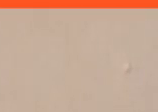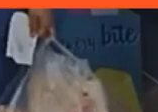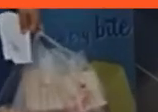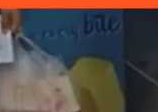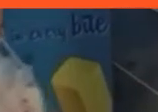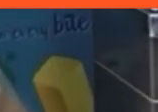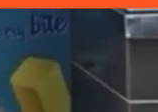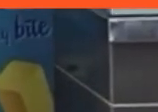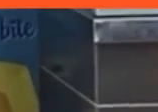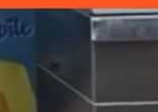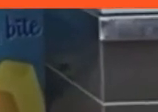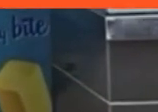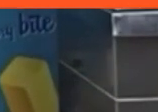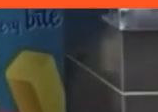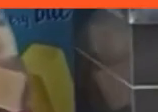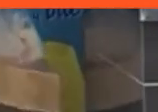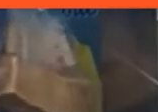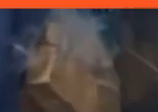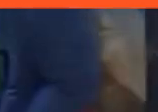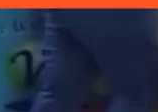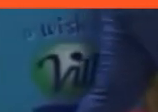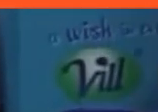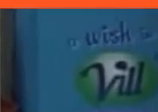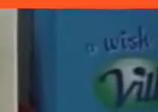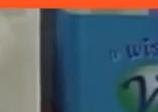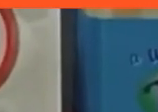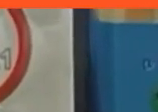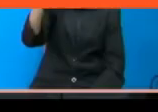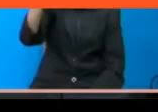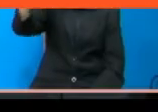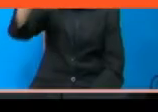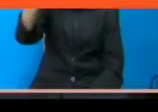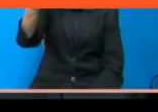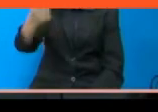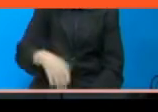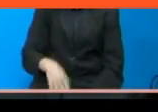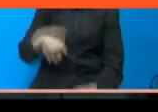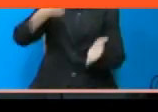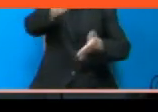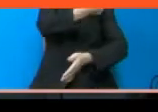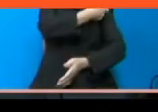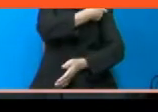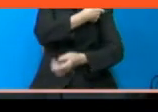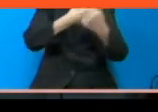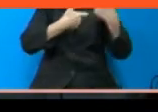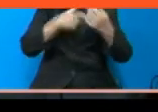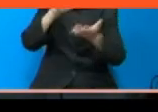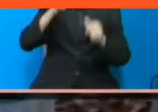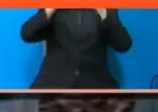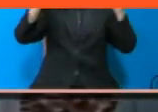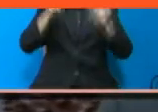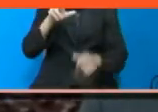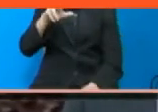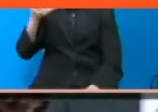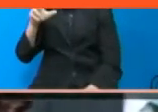of profits. Secondly, Syed Saddiq argued that Khairy's bill will inadvertently encourage calls for more bans based on religious